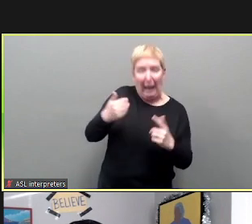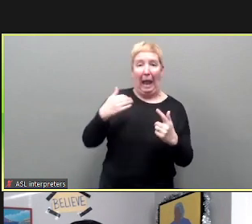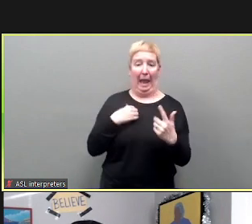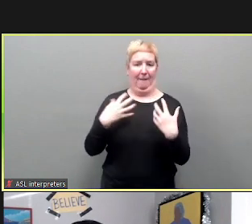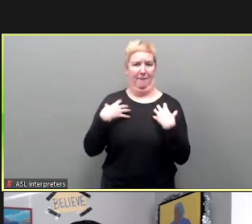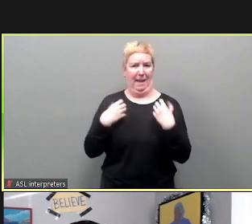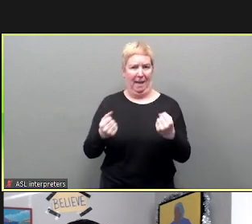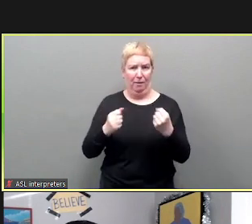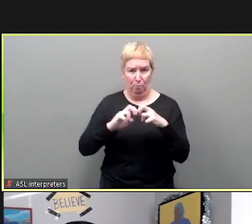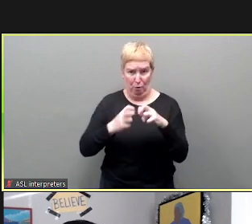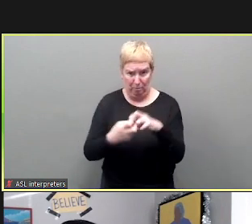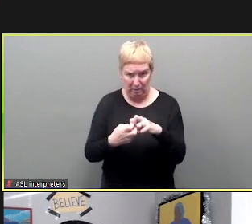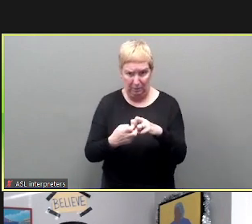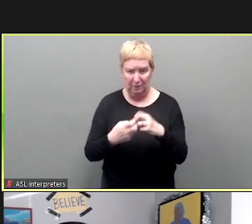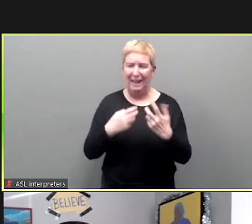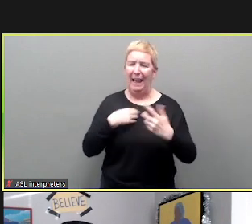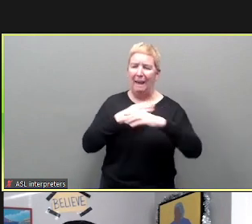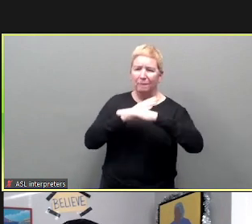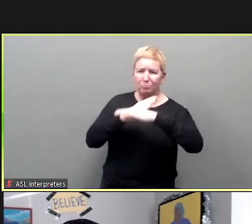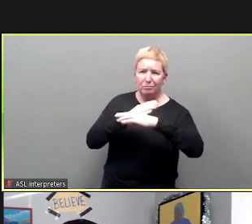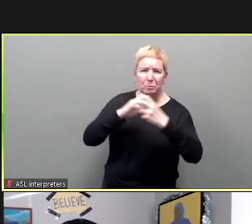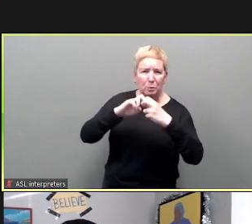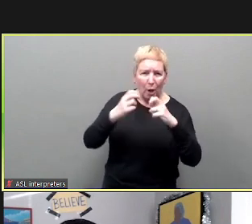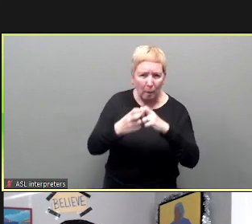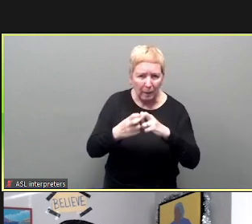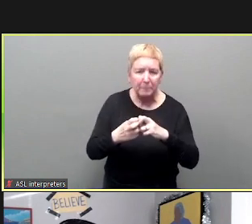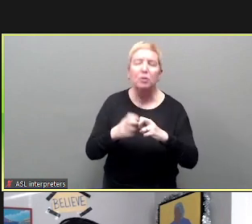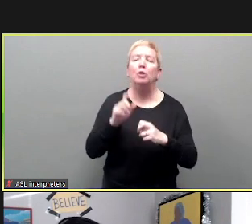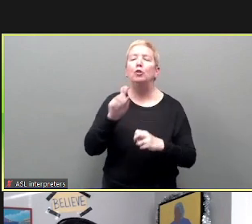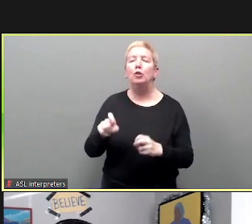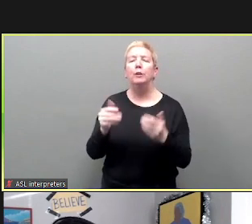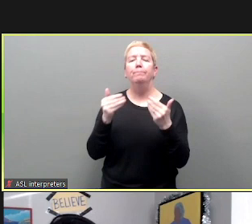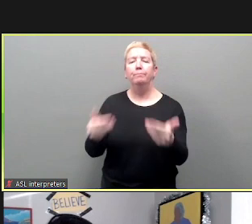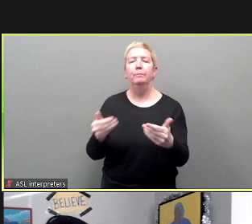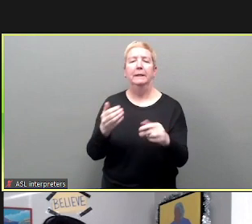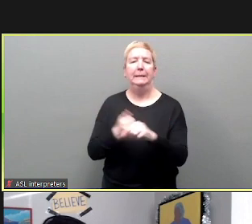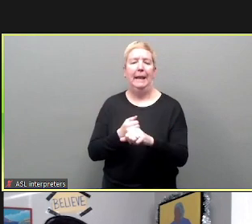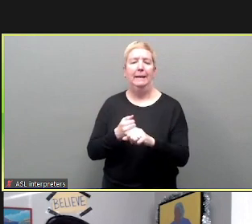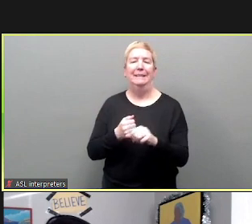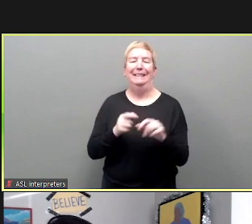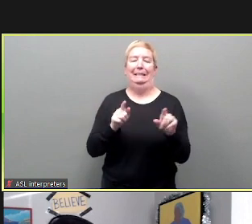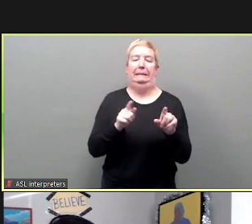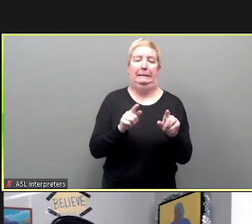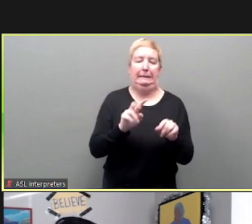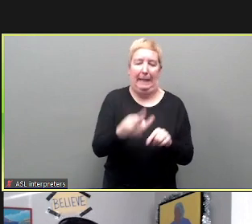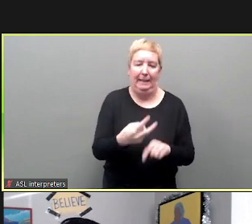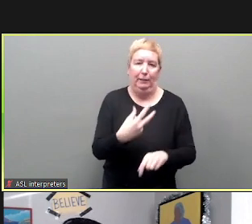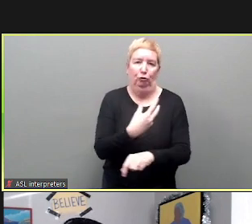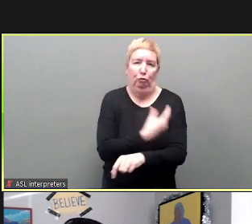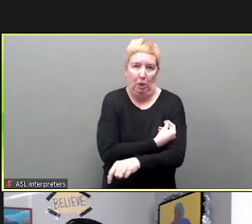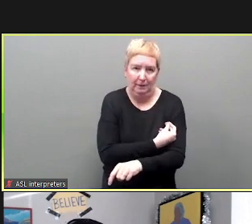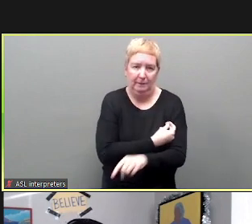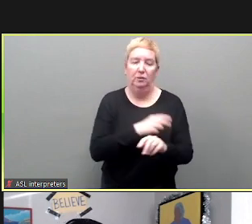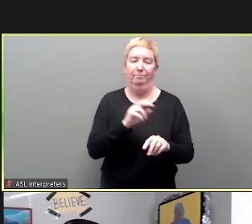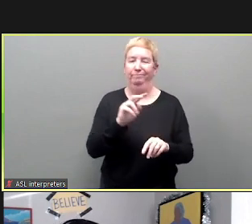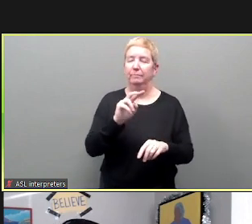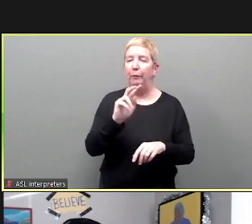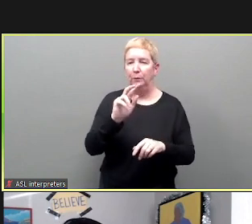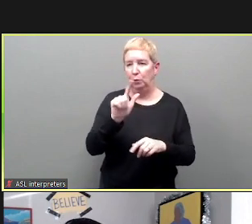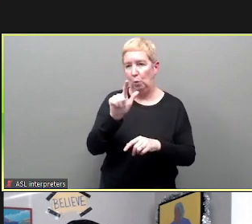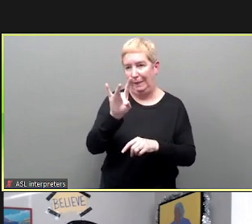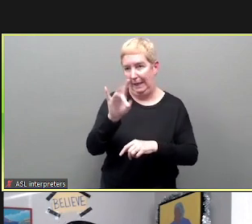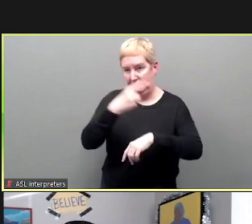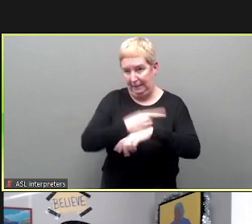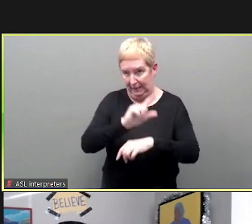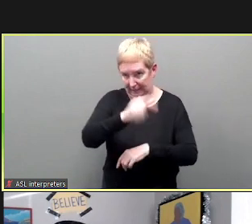immunocompromised should get an additional shot after 28 days that matches their primary series. So if you have a kid